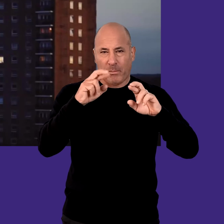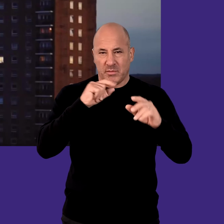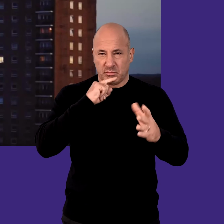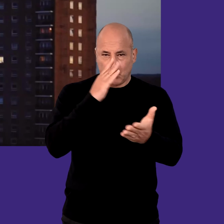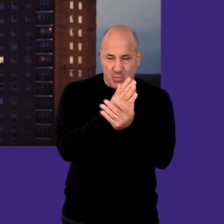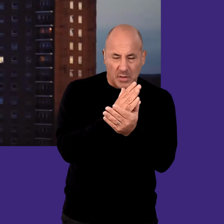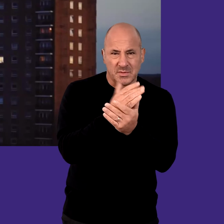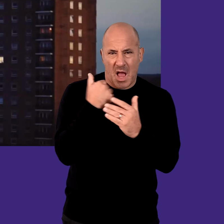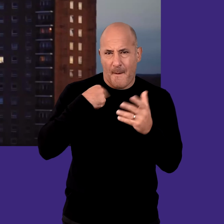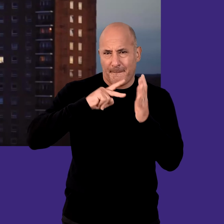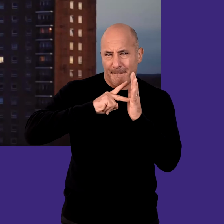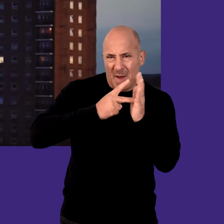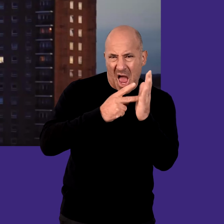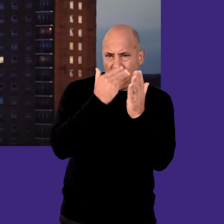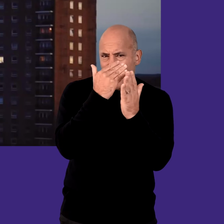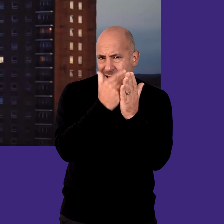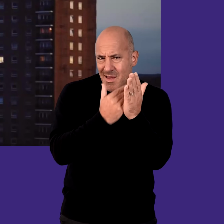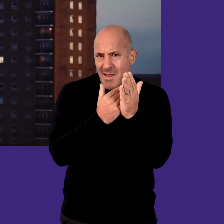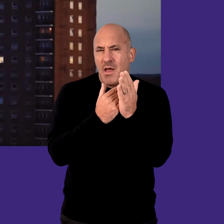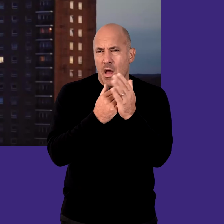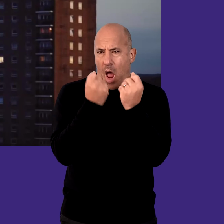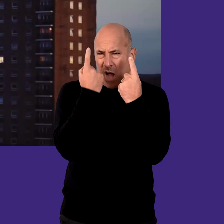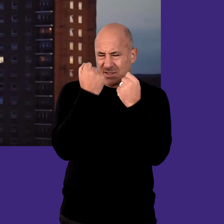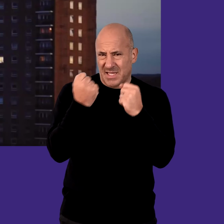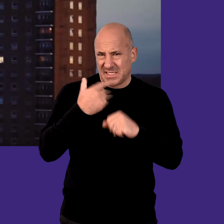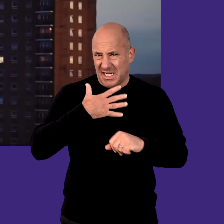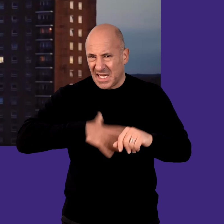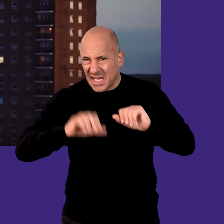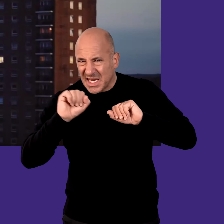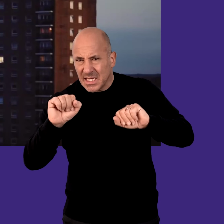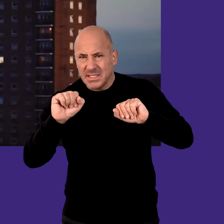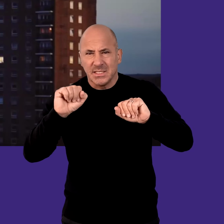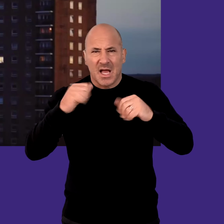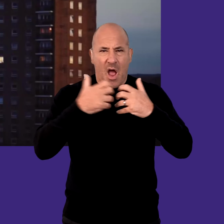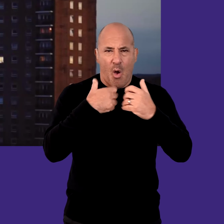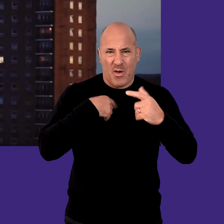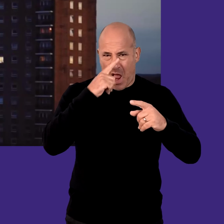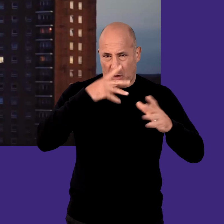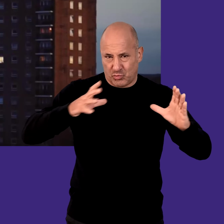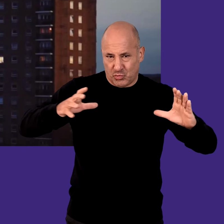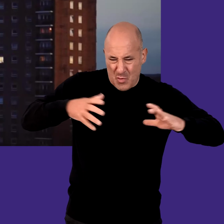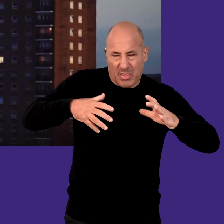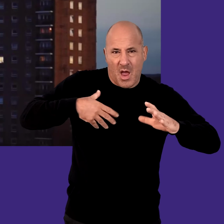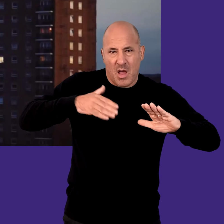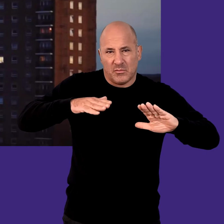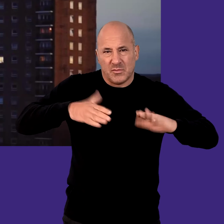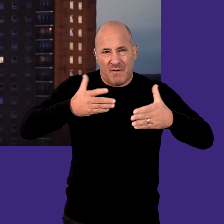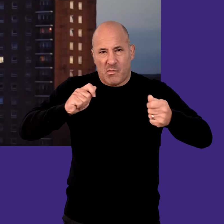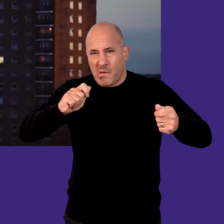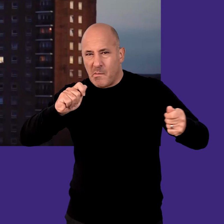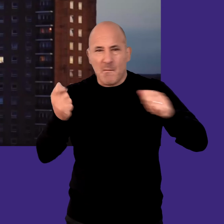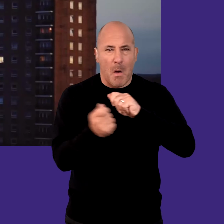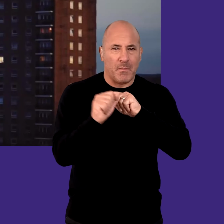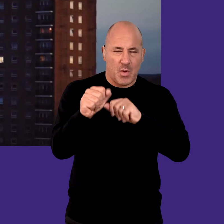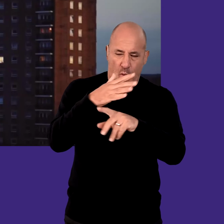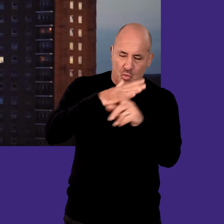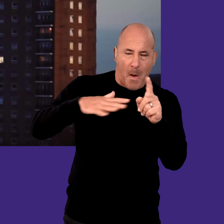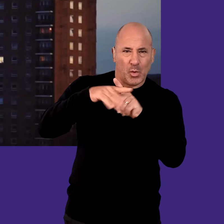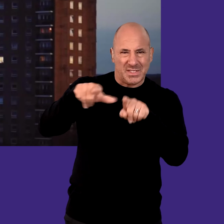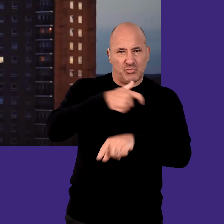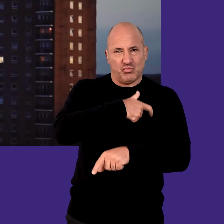focus period of time, we hope to build that trust and agency and a firm understanding of needs, and ultimately how we can